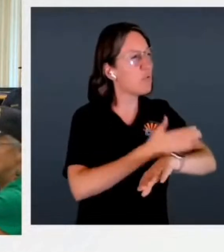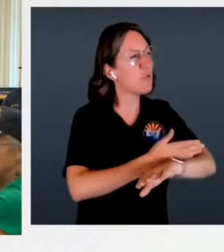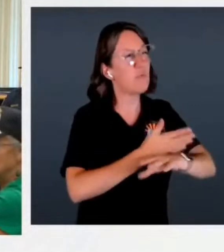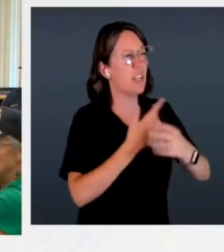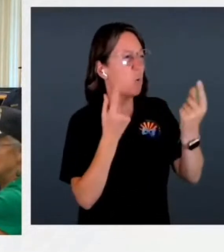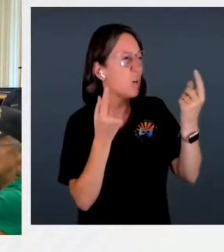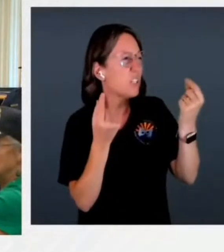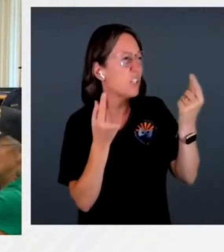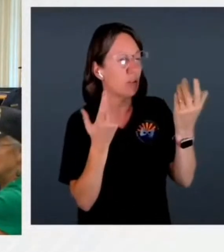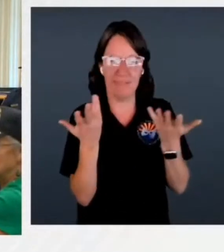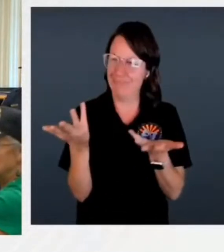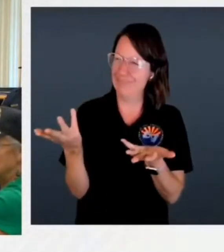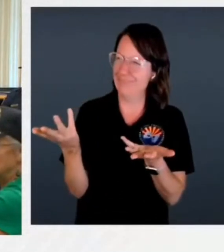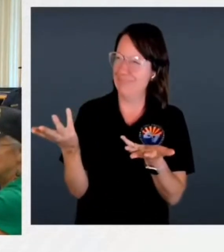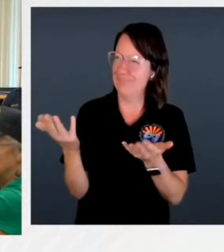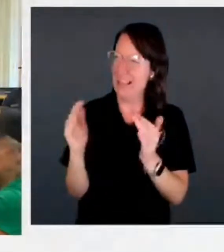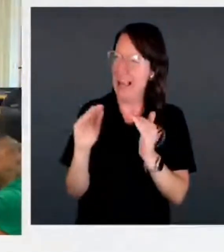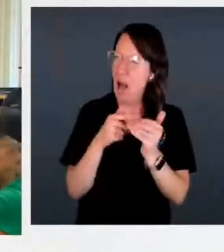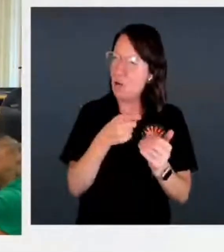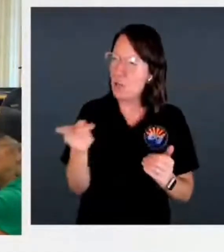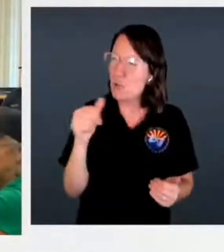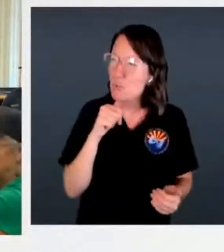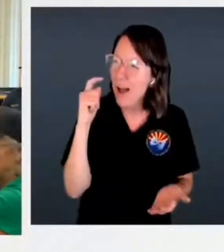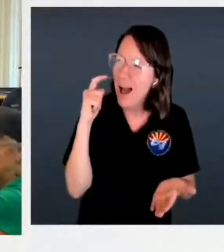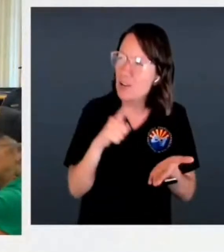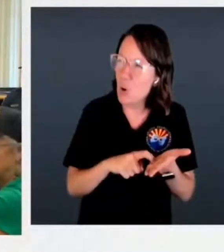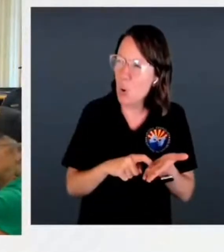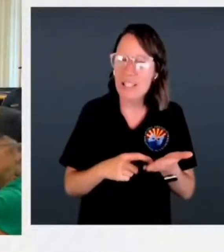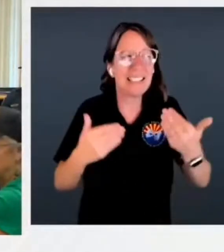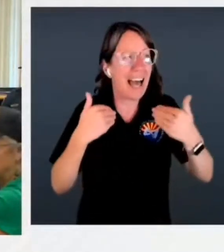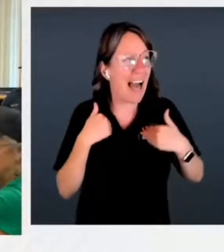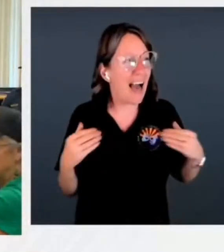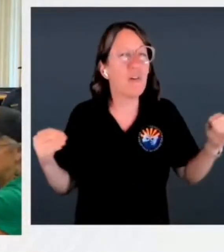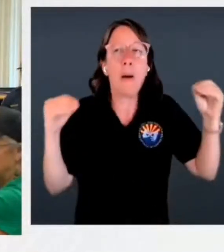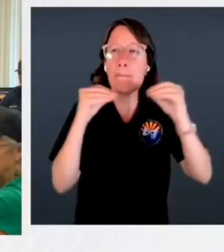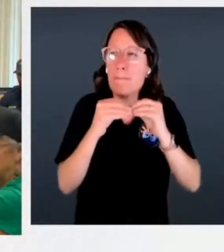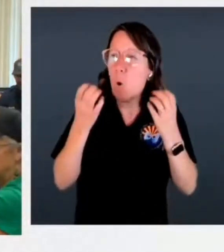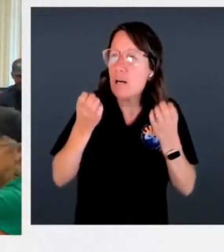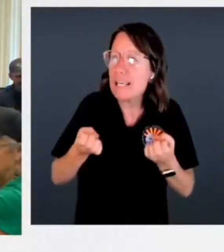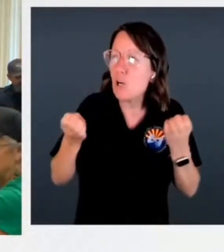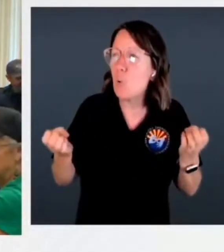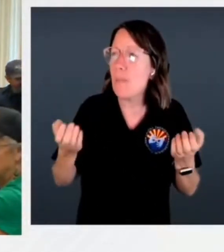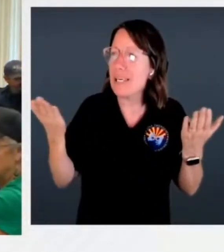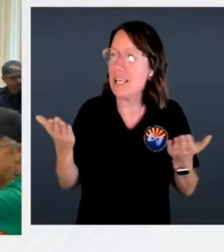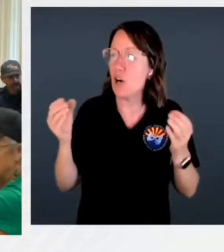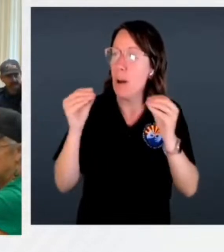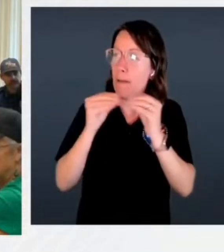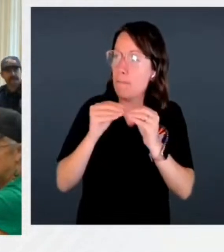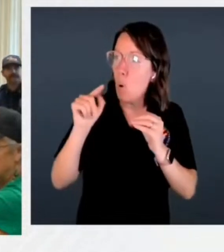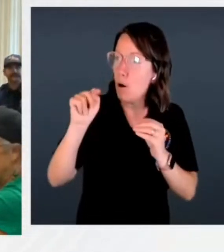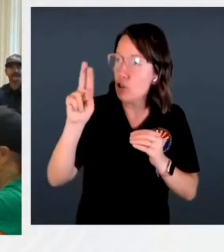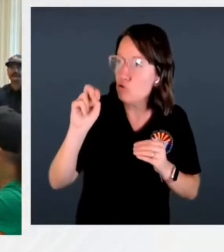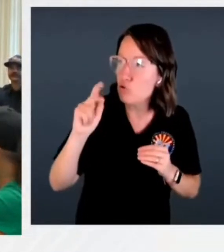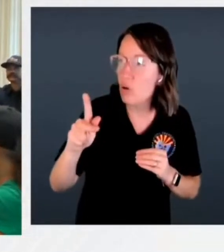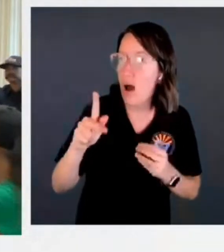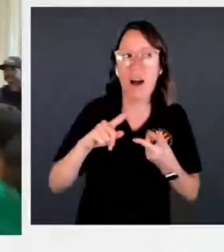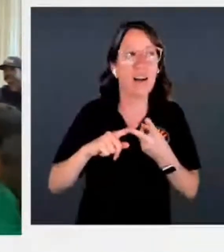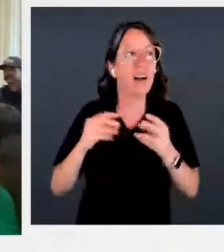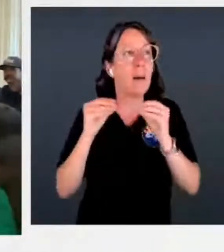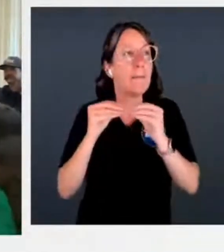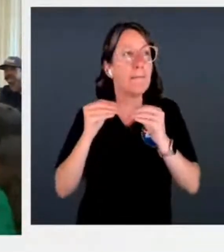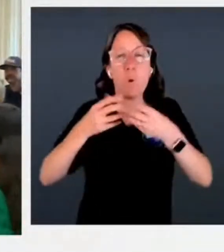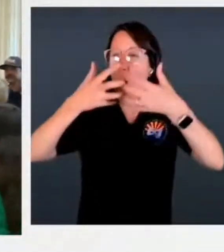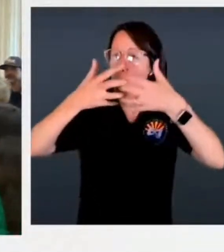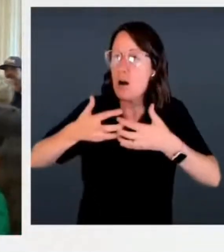not notice that there's more equipment in this valley right now than we've ever seen in the past? There's